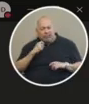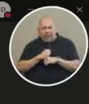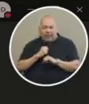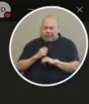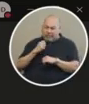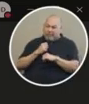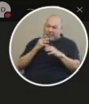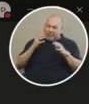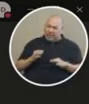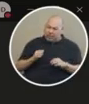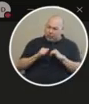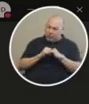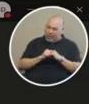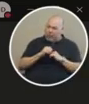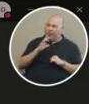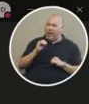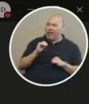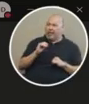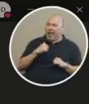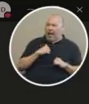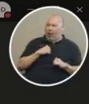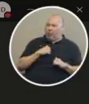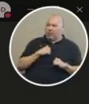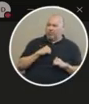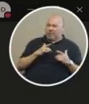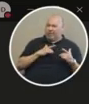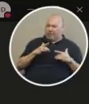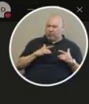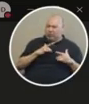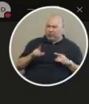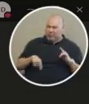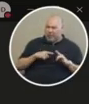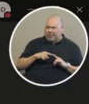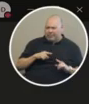together. And I would just be concerned about